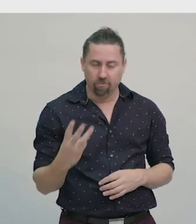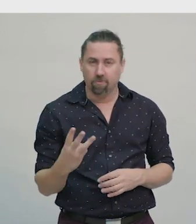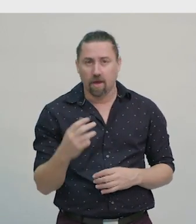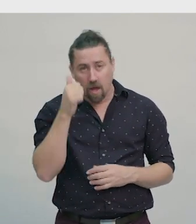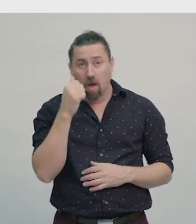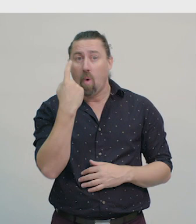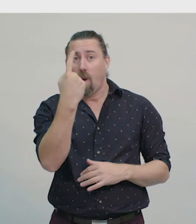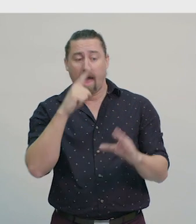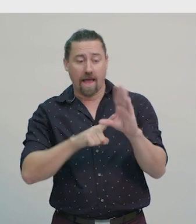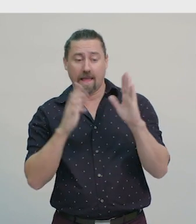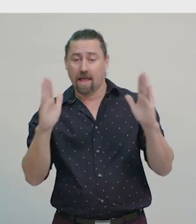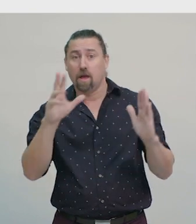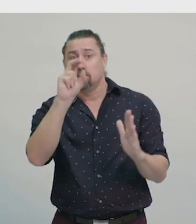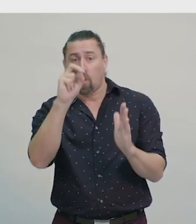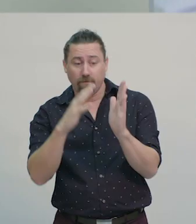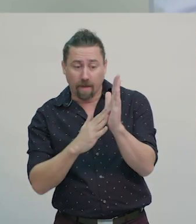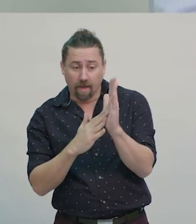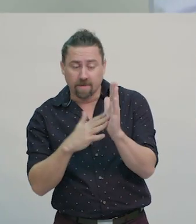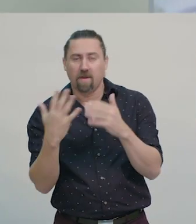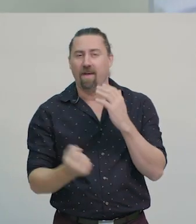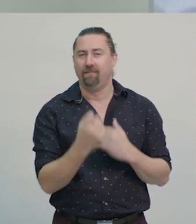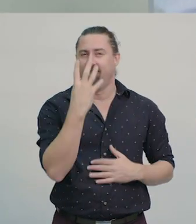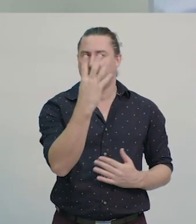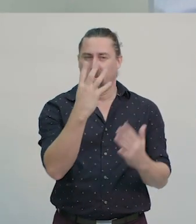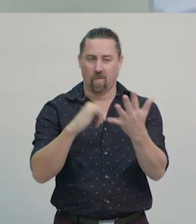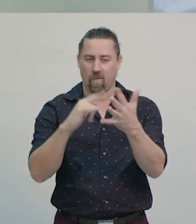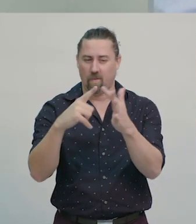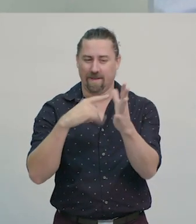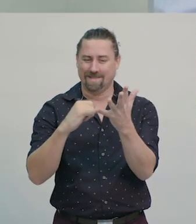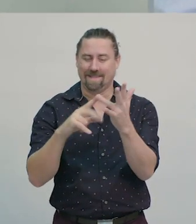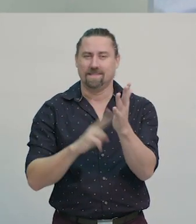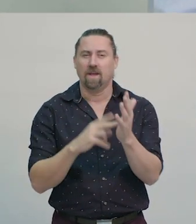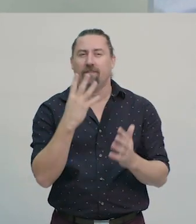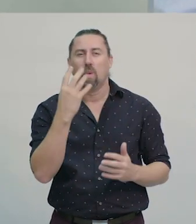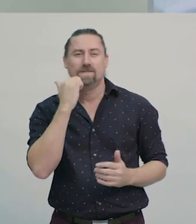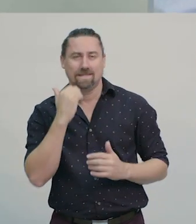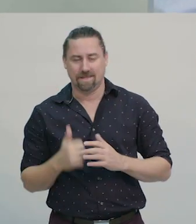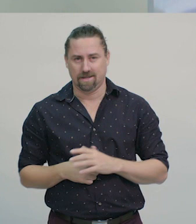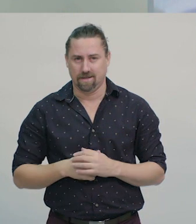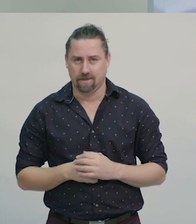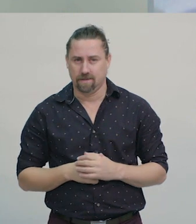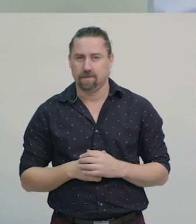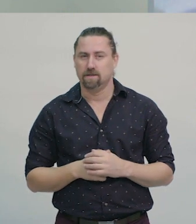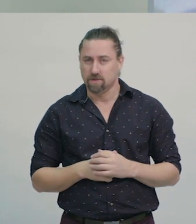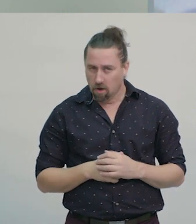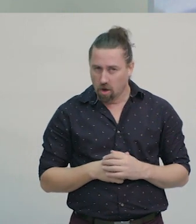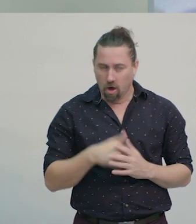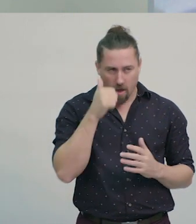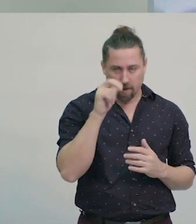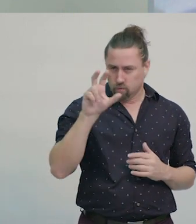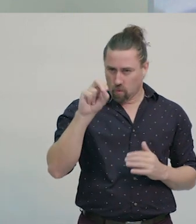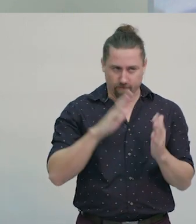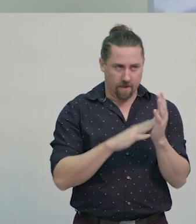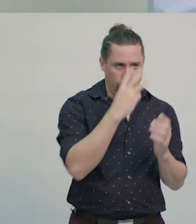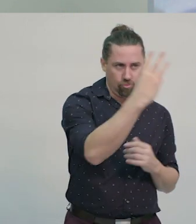year and 4 seasons. So I know there are 12 months in the year and 3 months in each